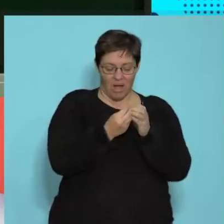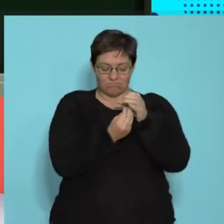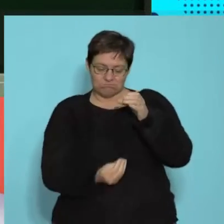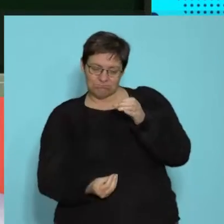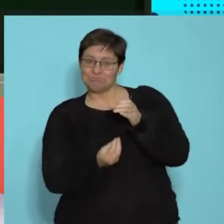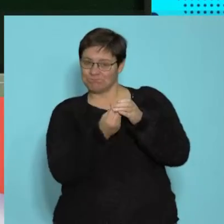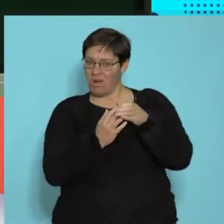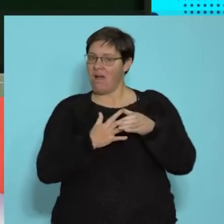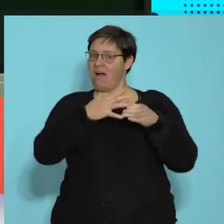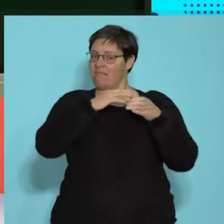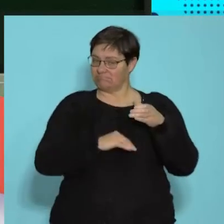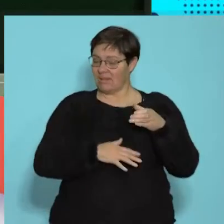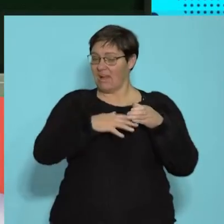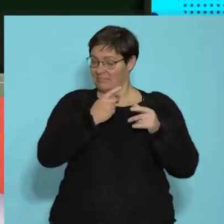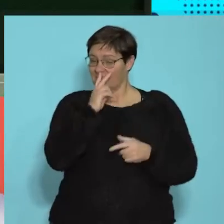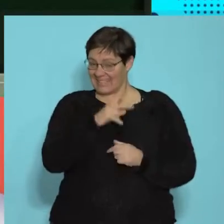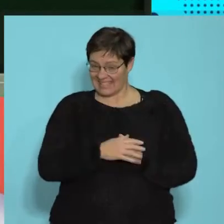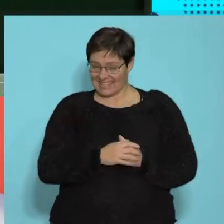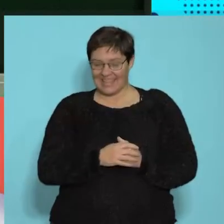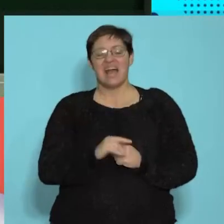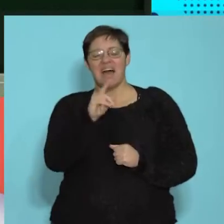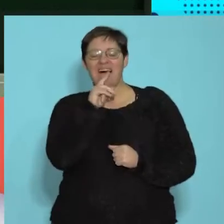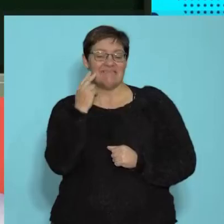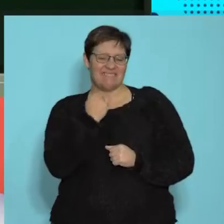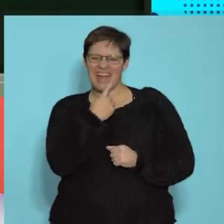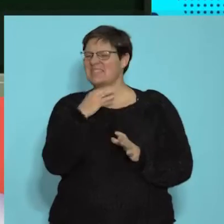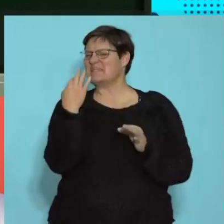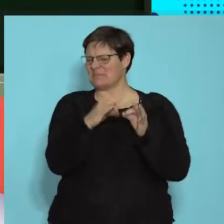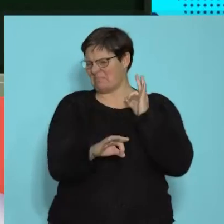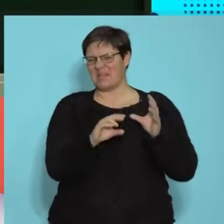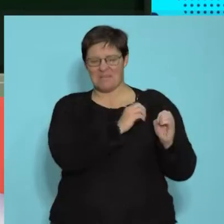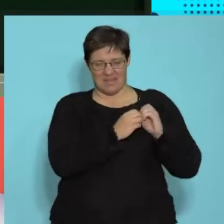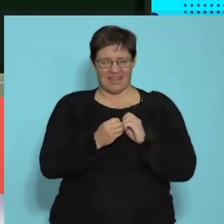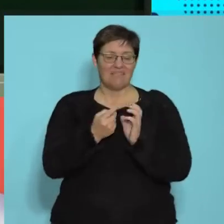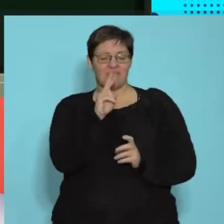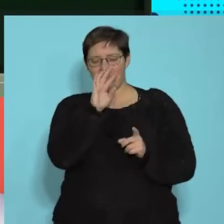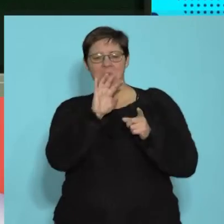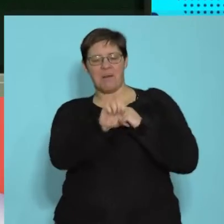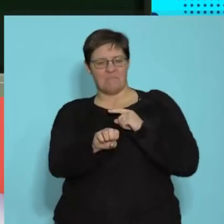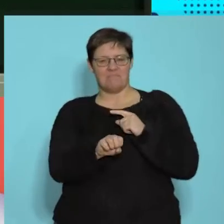I said to you at home. It shows how we breathe really nicely. It's really simple to make, and you can